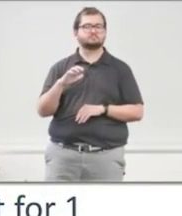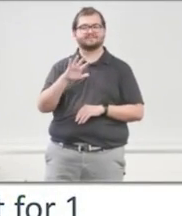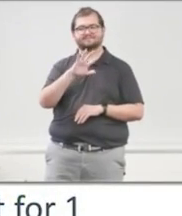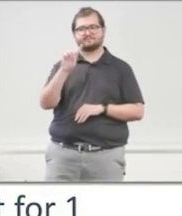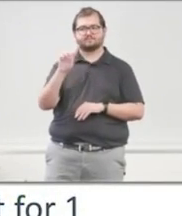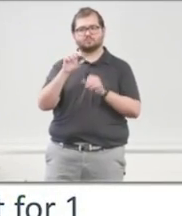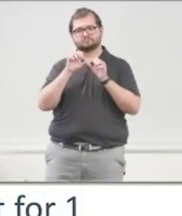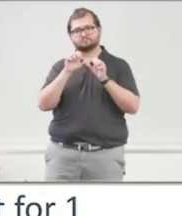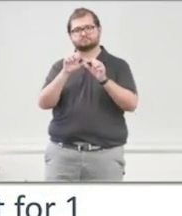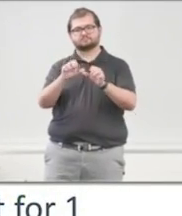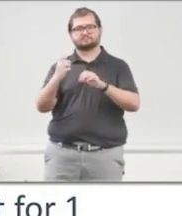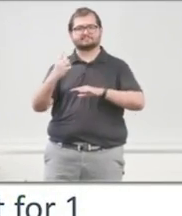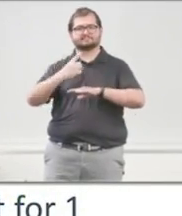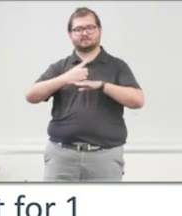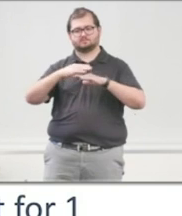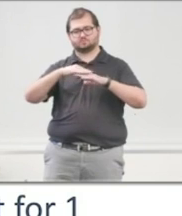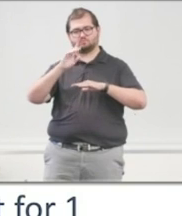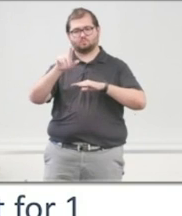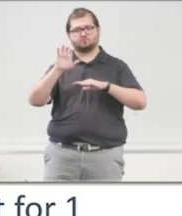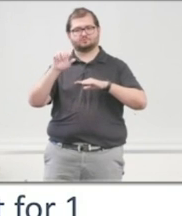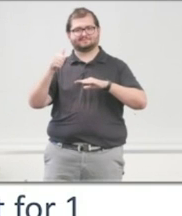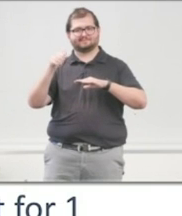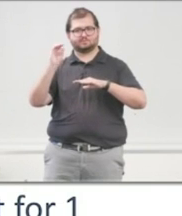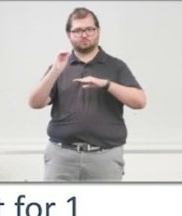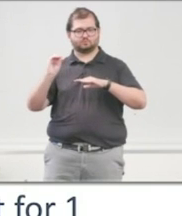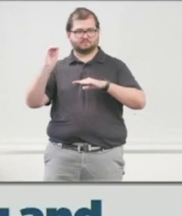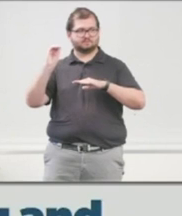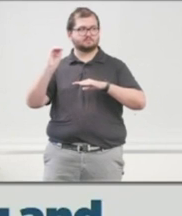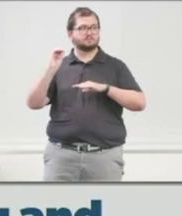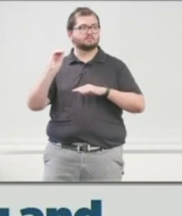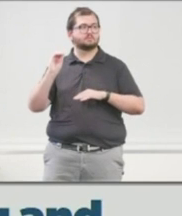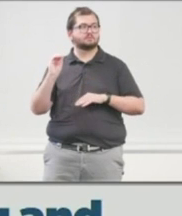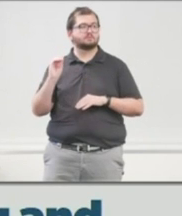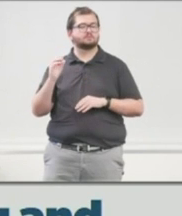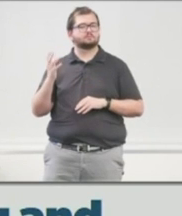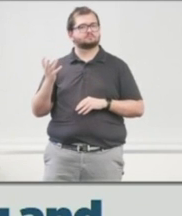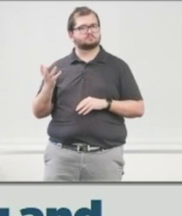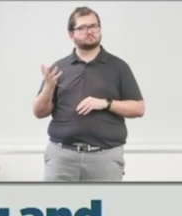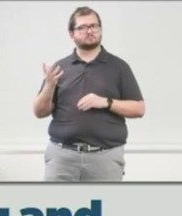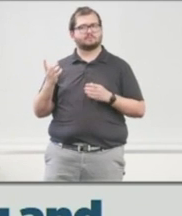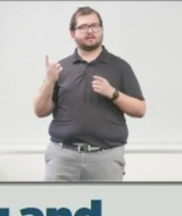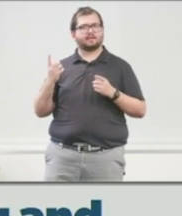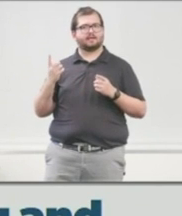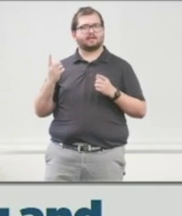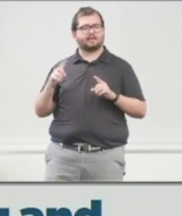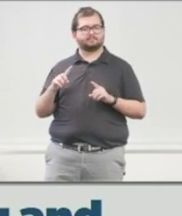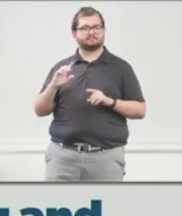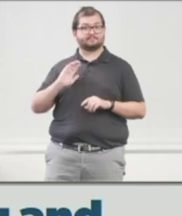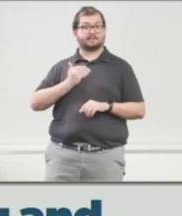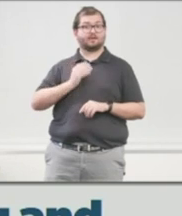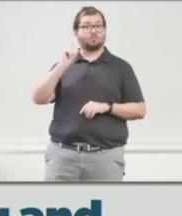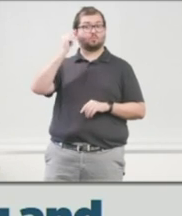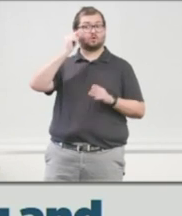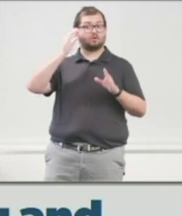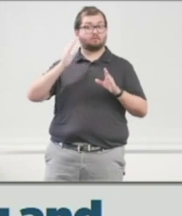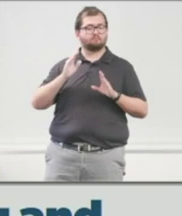consecutive days, over 110 degrees, and that spurred a lot of action from our governor and from